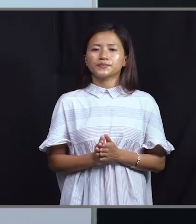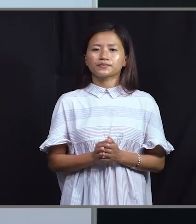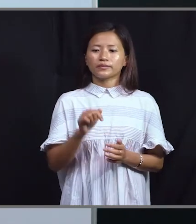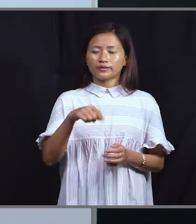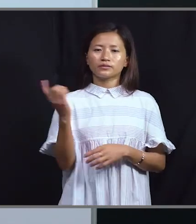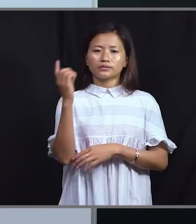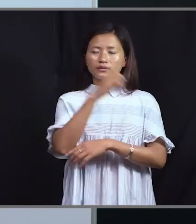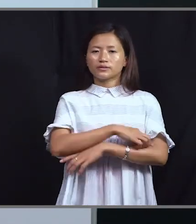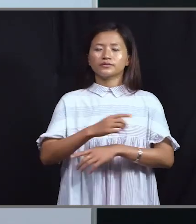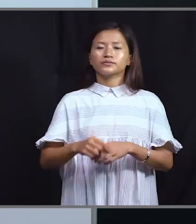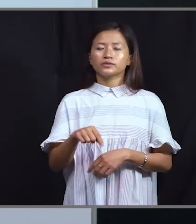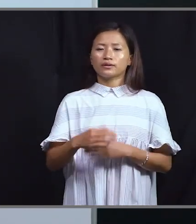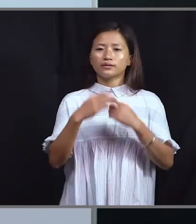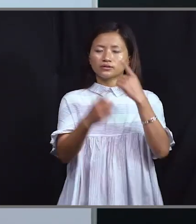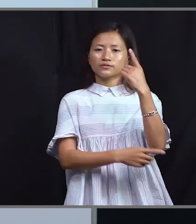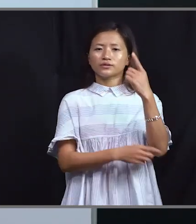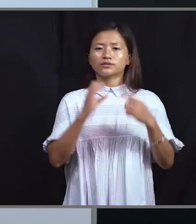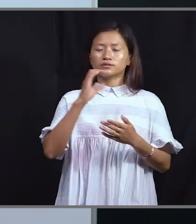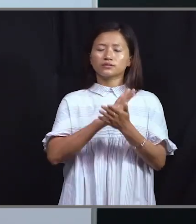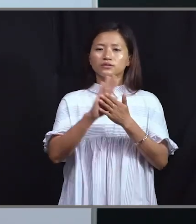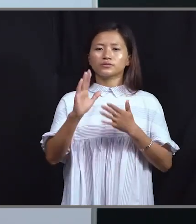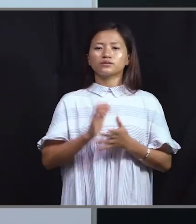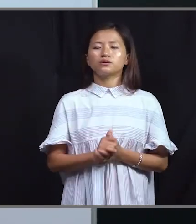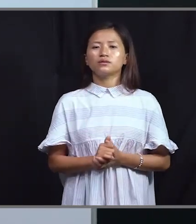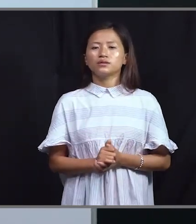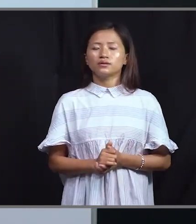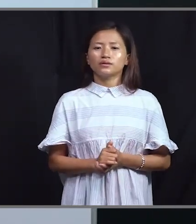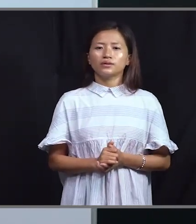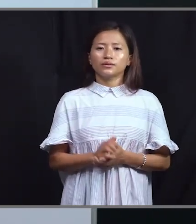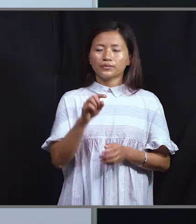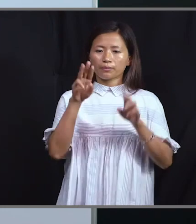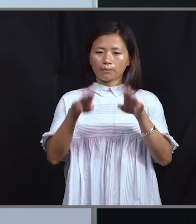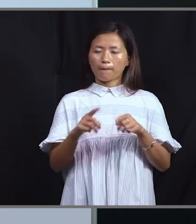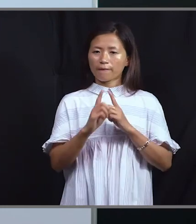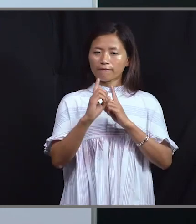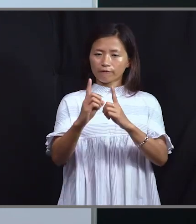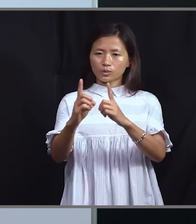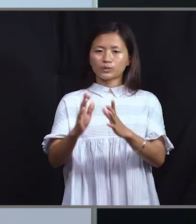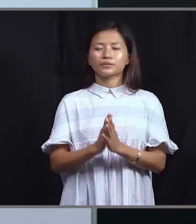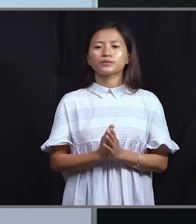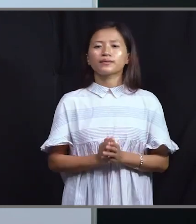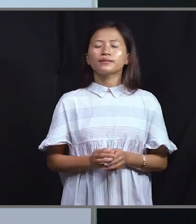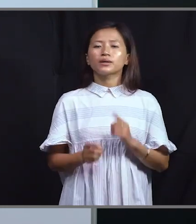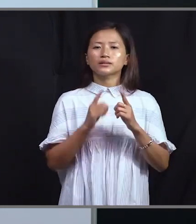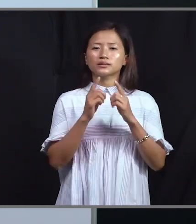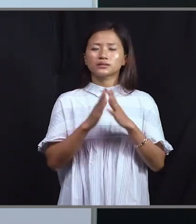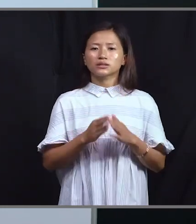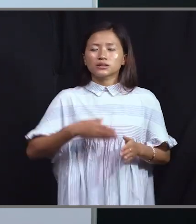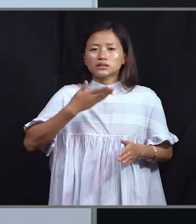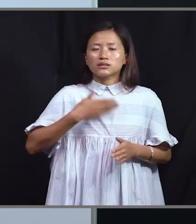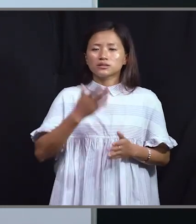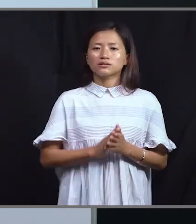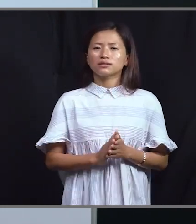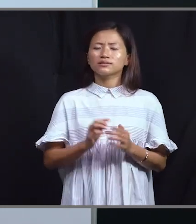have come to the end of the first chapter. You may be following my my explanation, but until